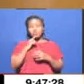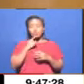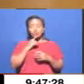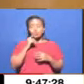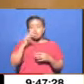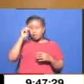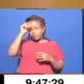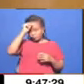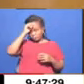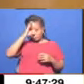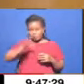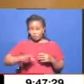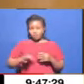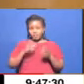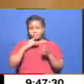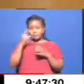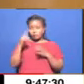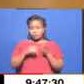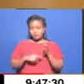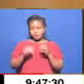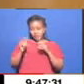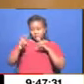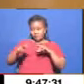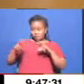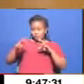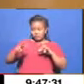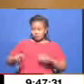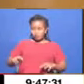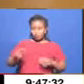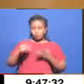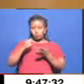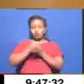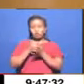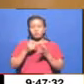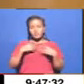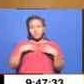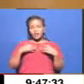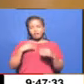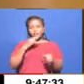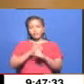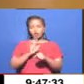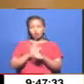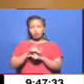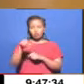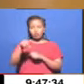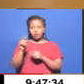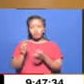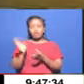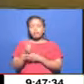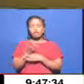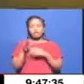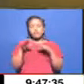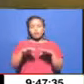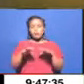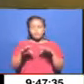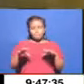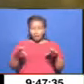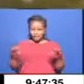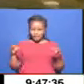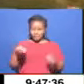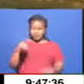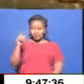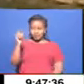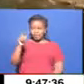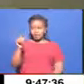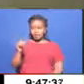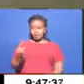has said the study will also help in setting up a multi-million fish market in the region.